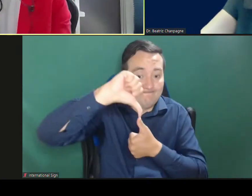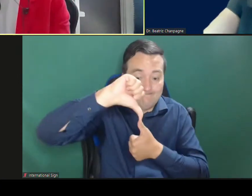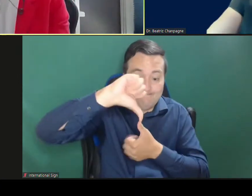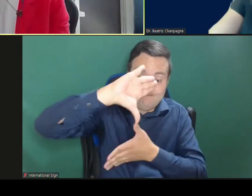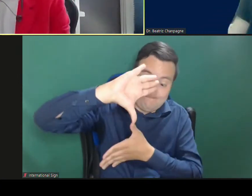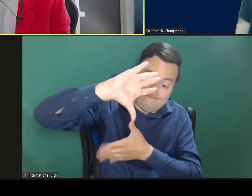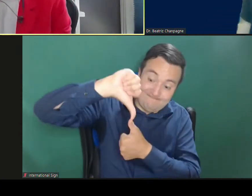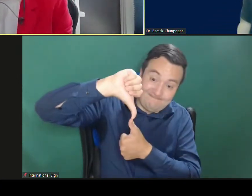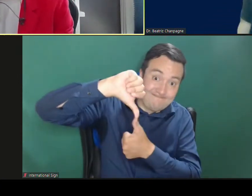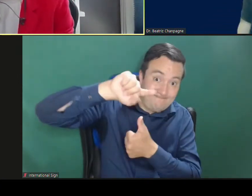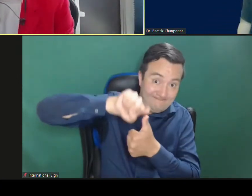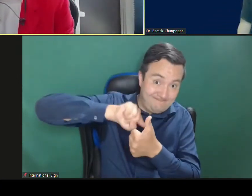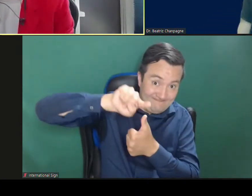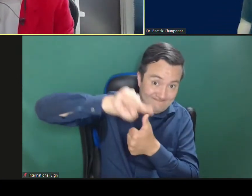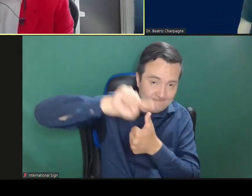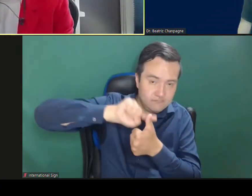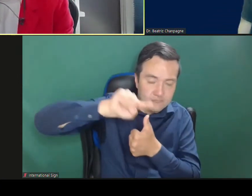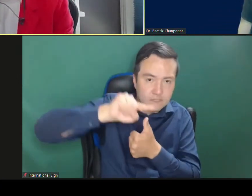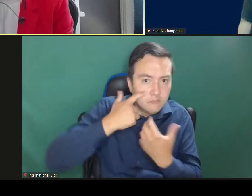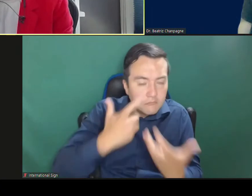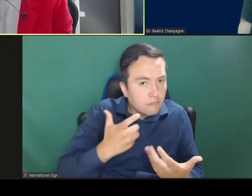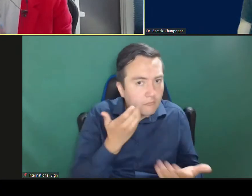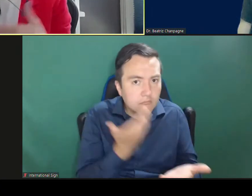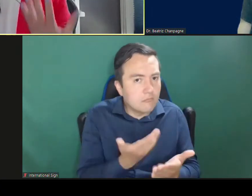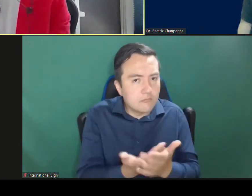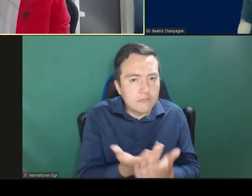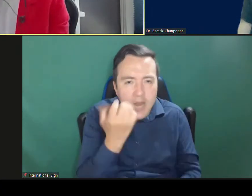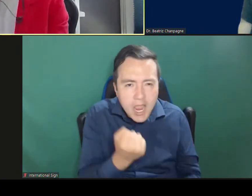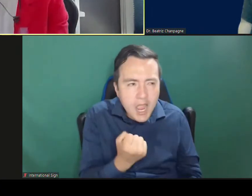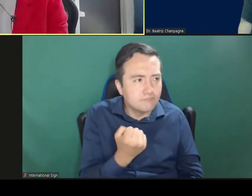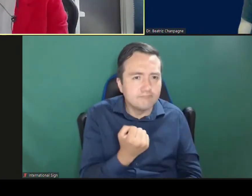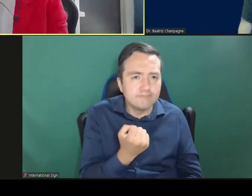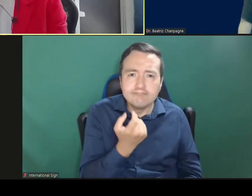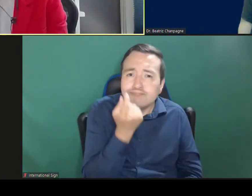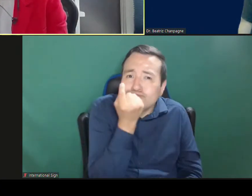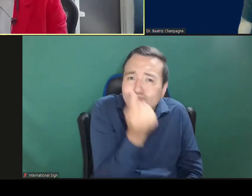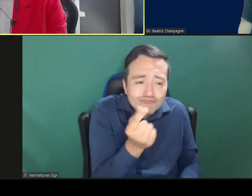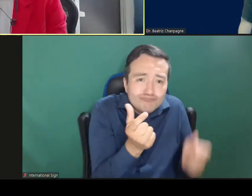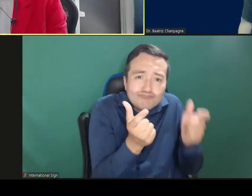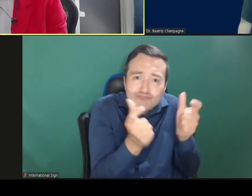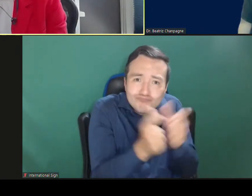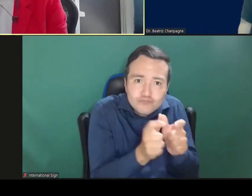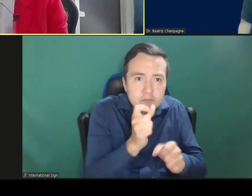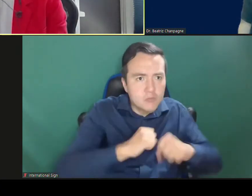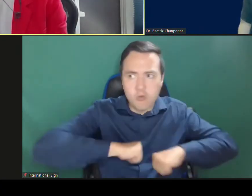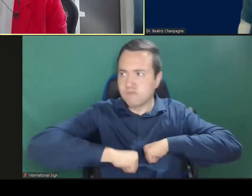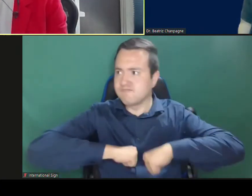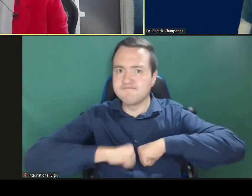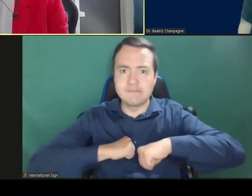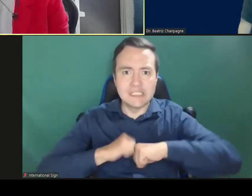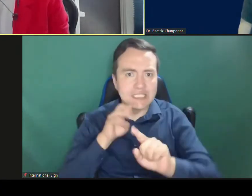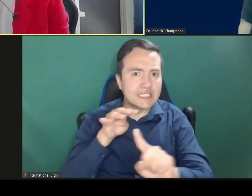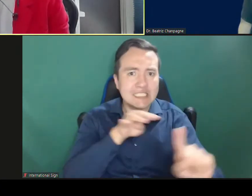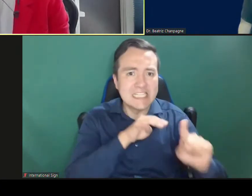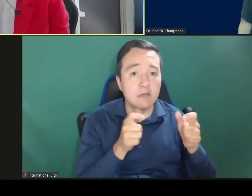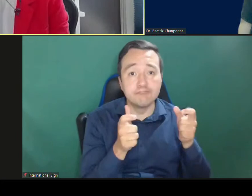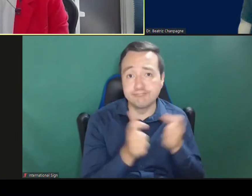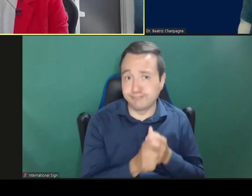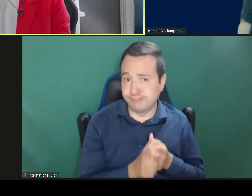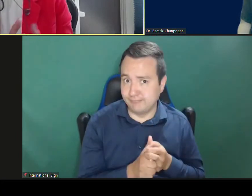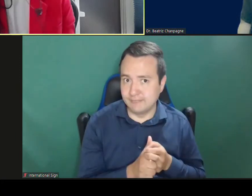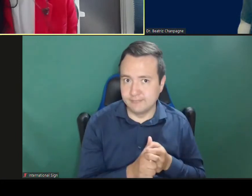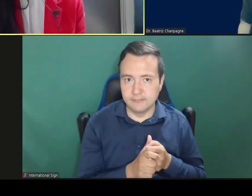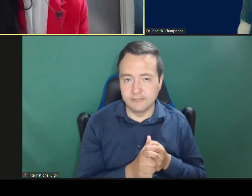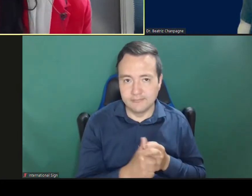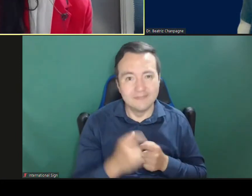also we need to have a geographical approach such as Central America. You said there is not enough civil society responding there. And